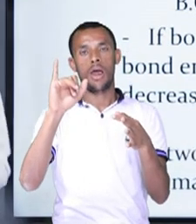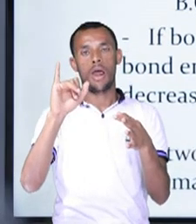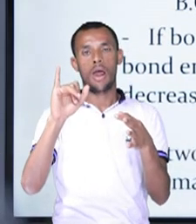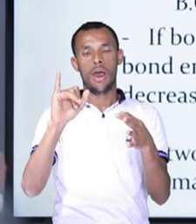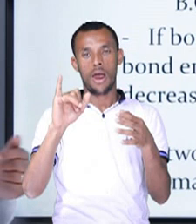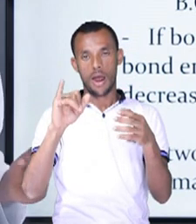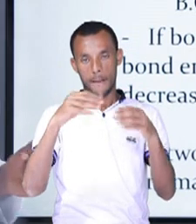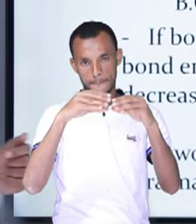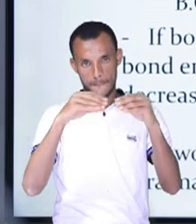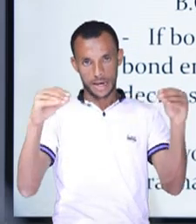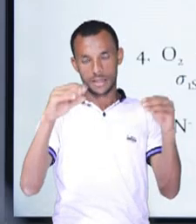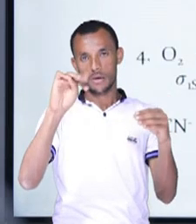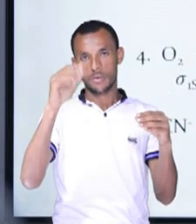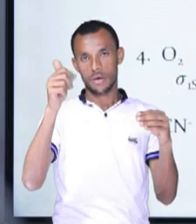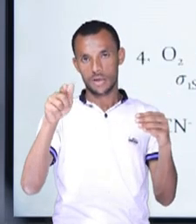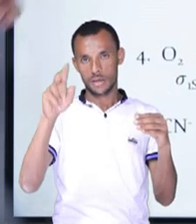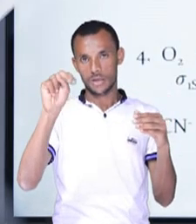example,